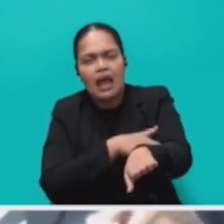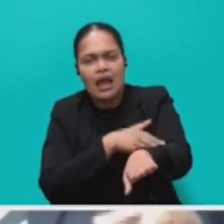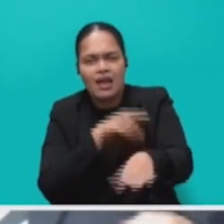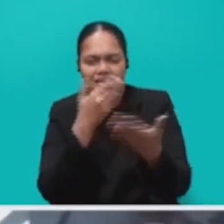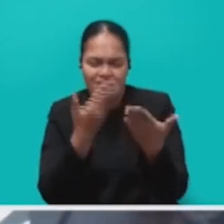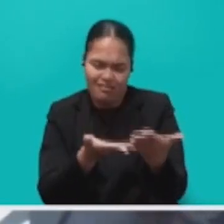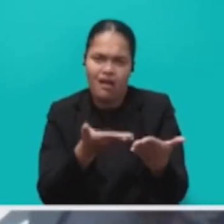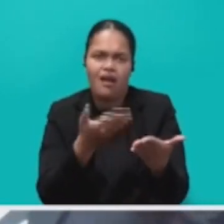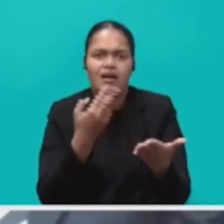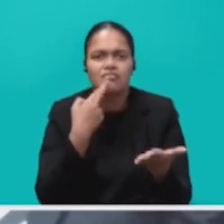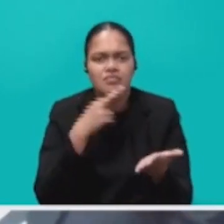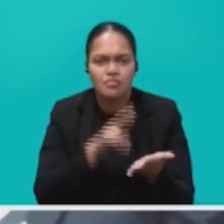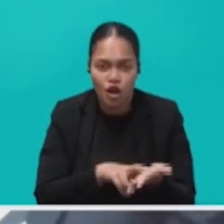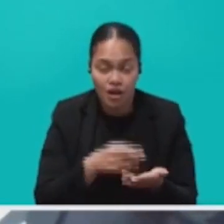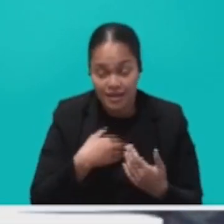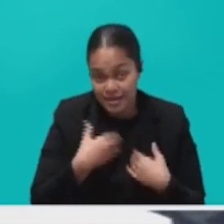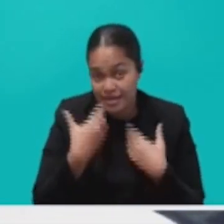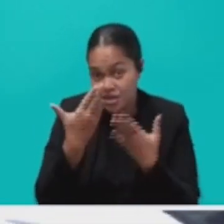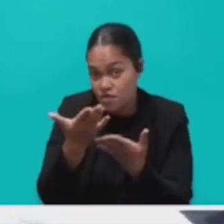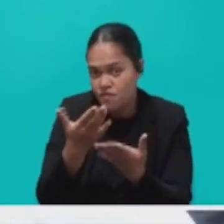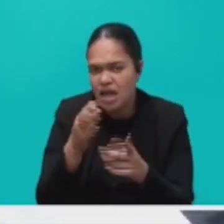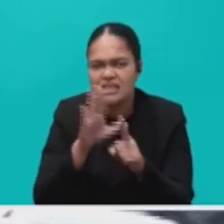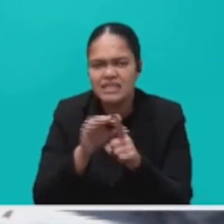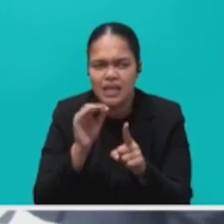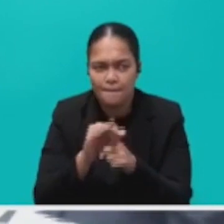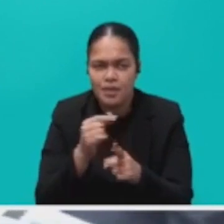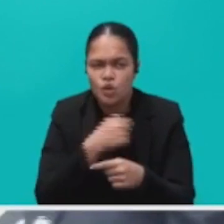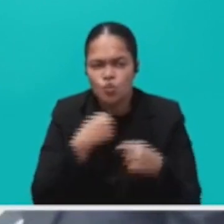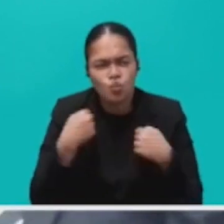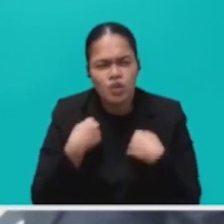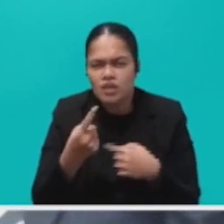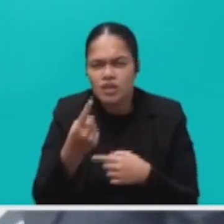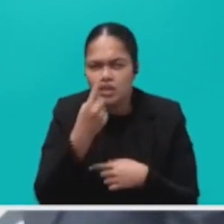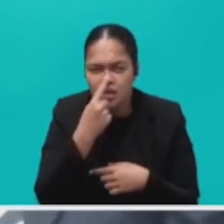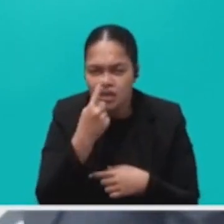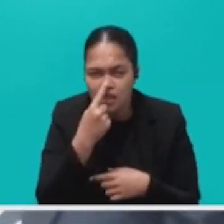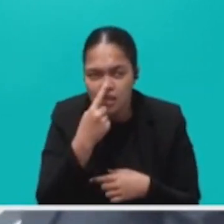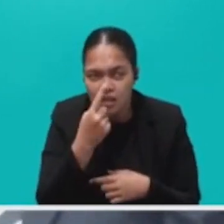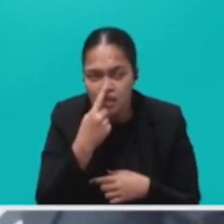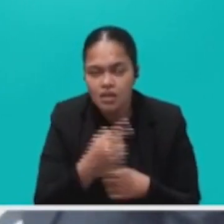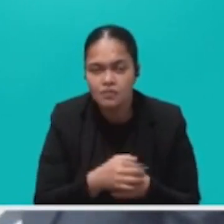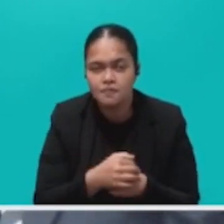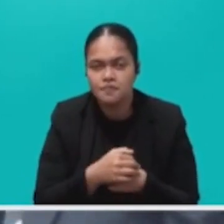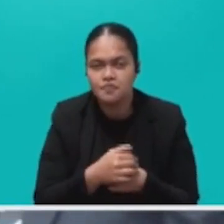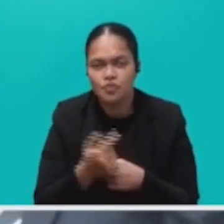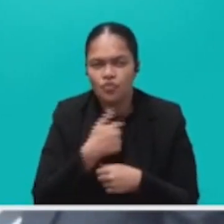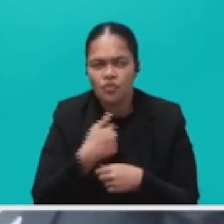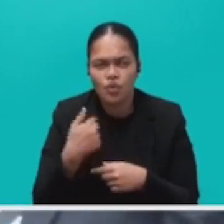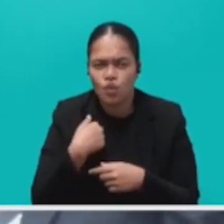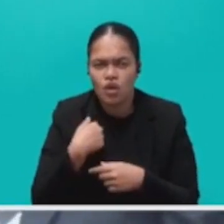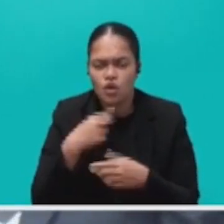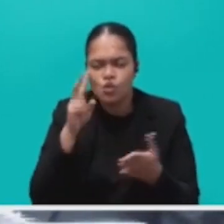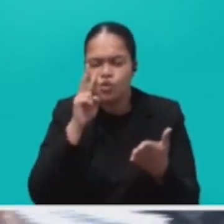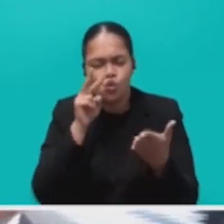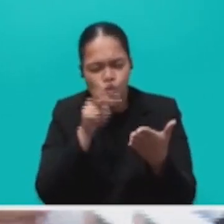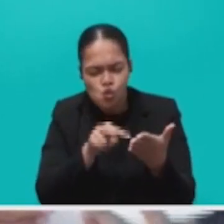give you an example, Mr. Speaker. We are looking at we're looking at